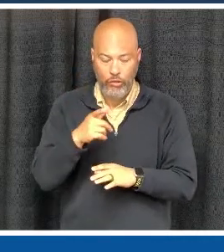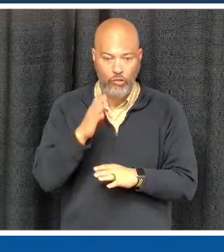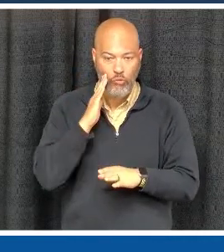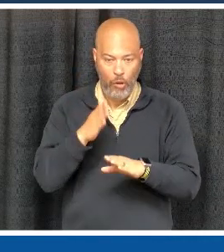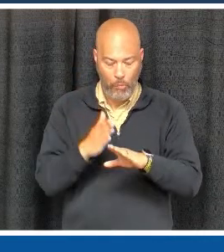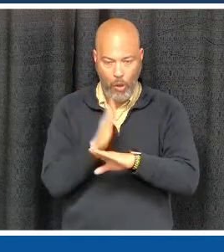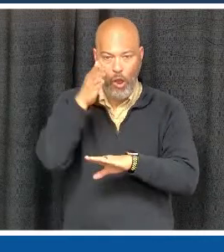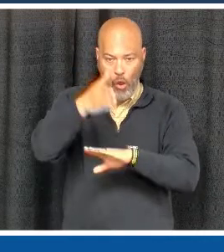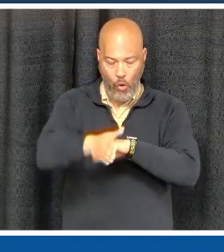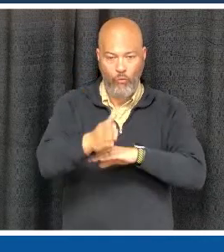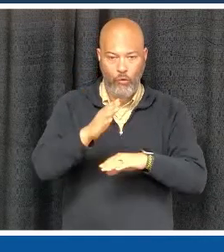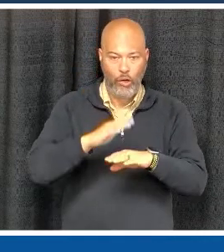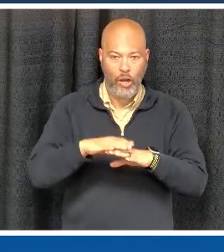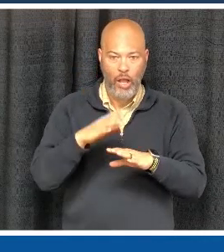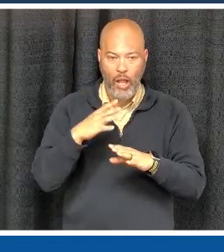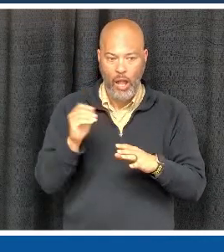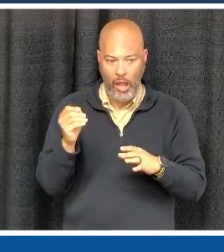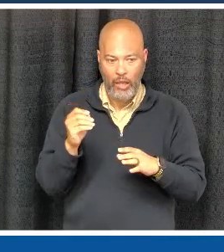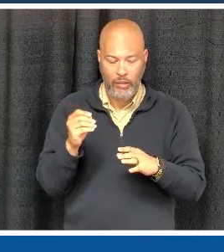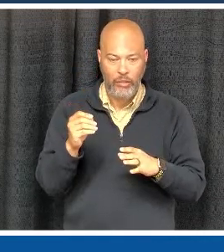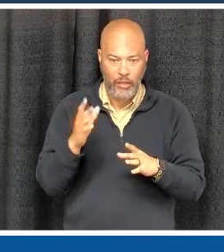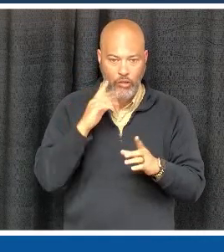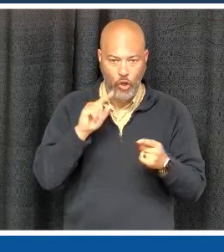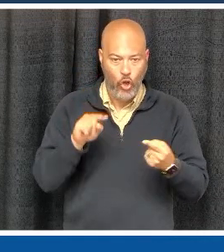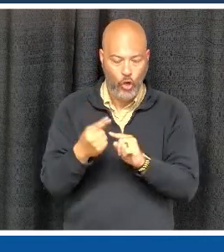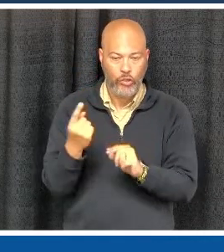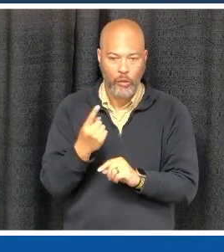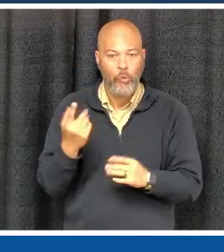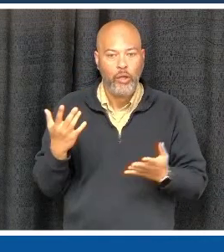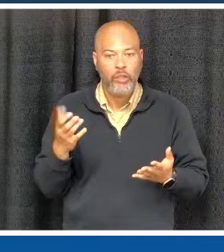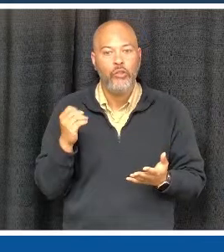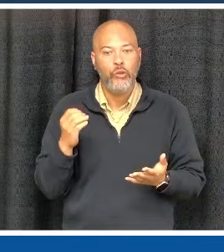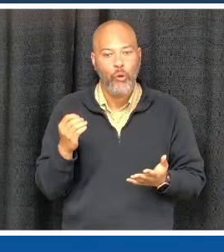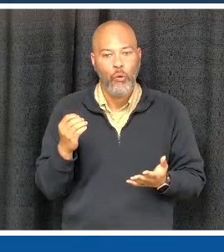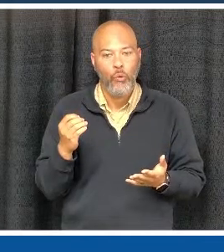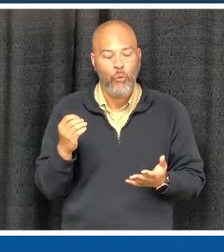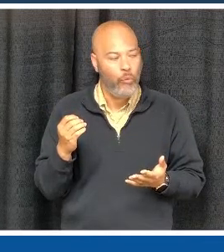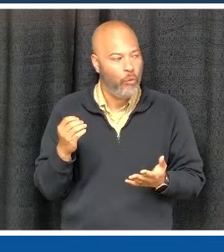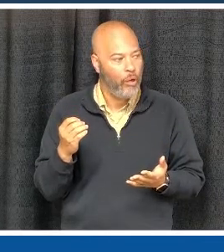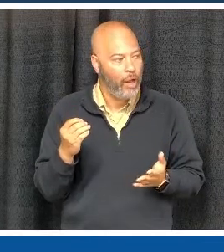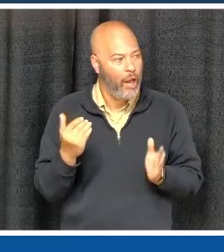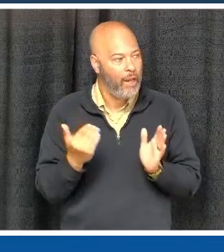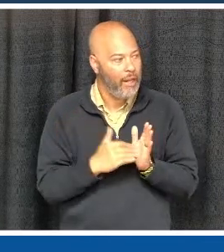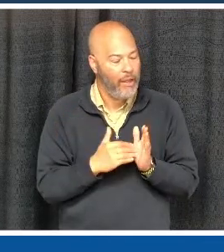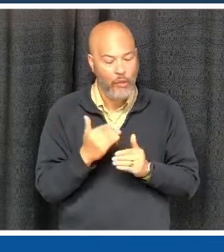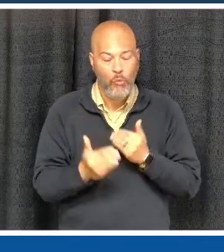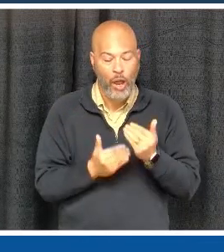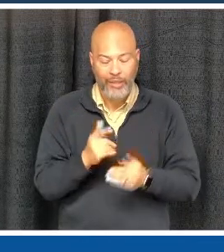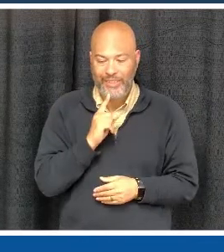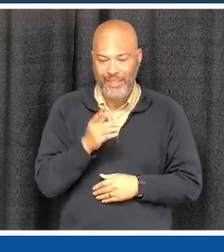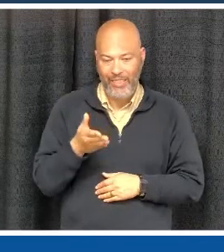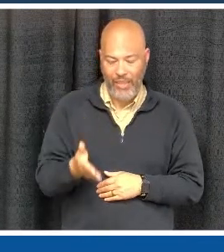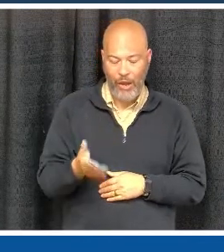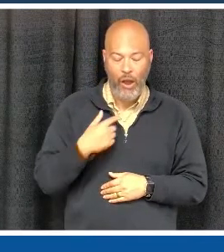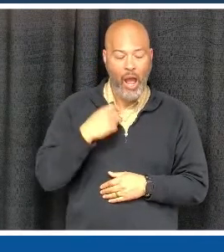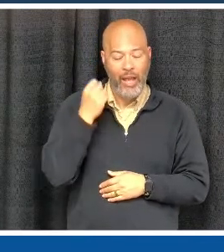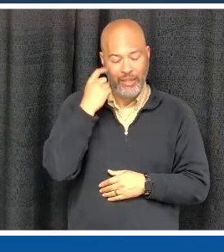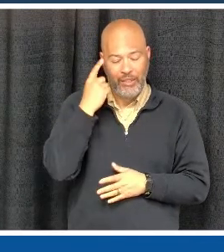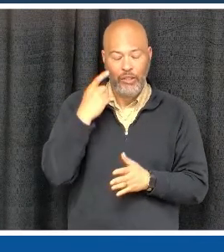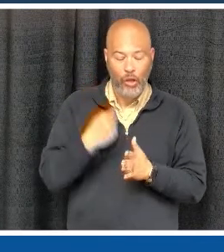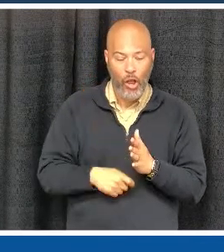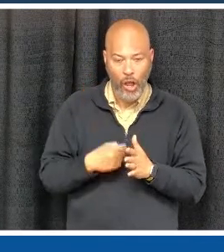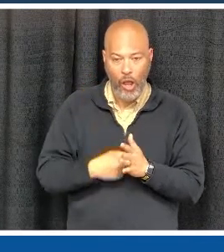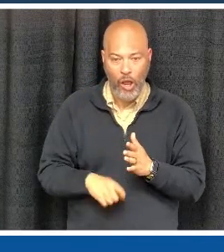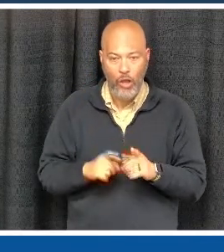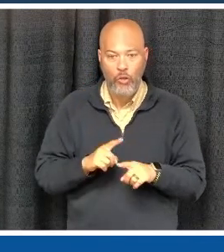pop up and over it much easier. I think, again, the process is there. I understand the cost,